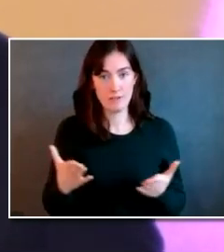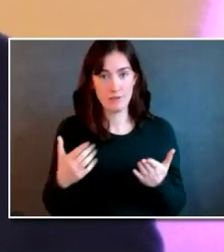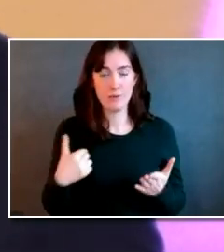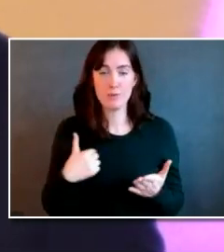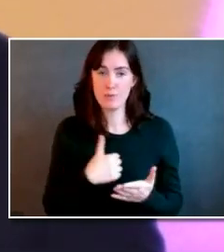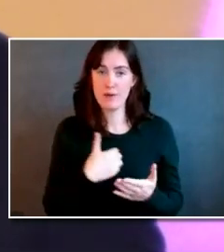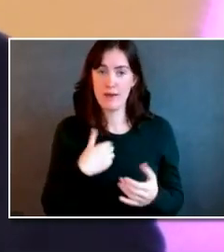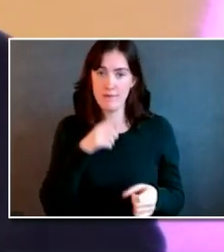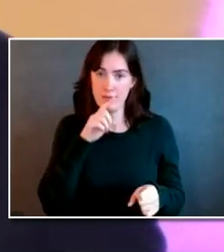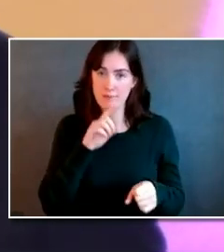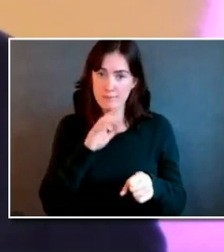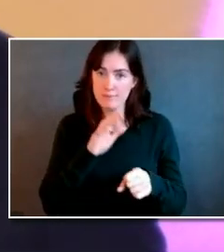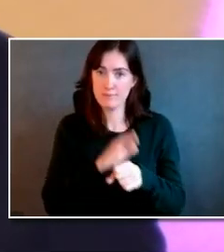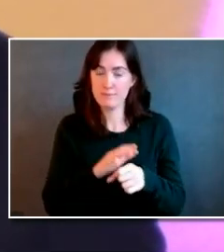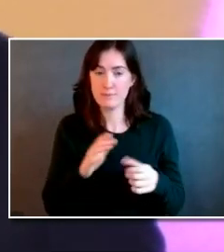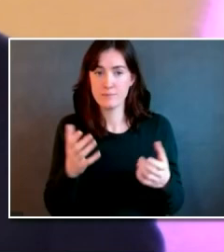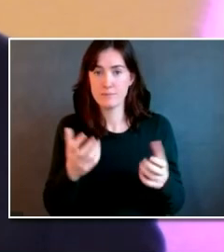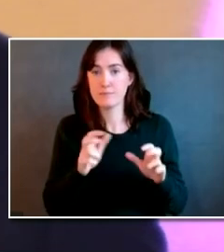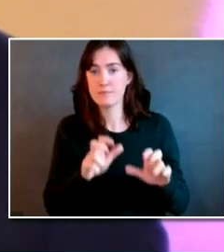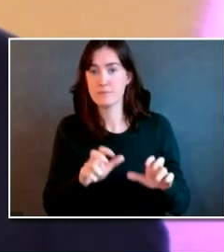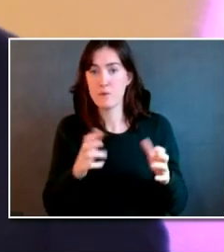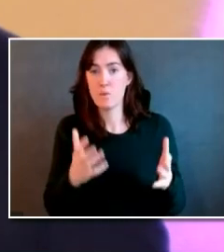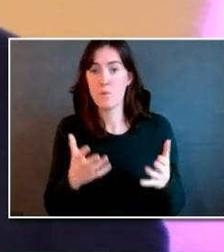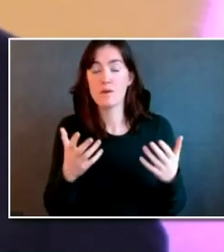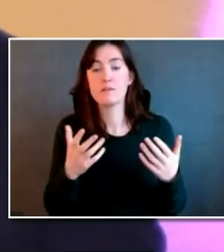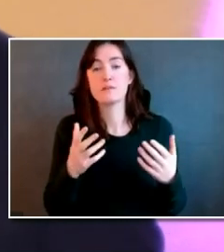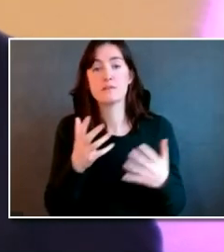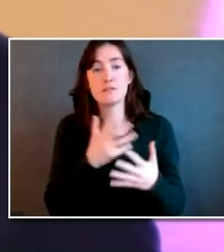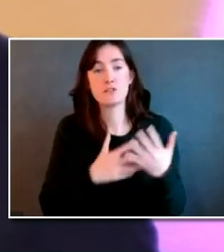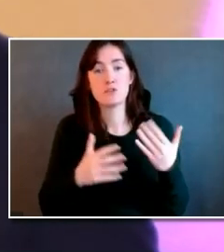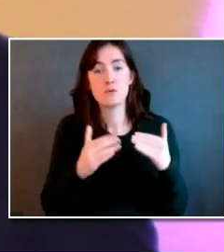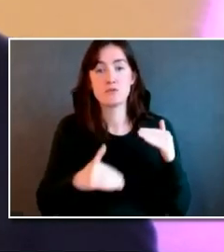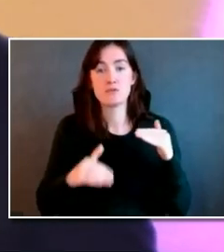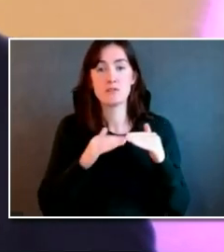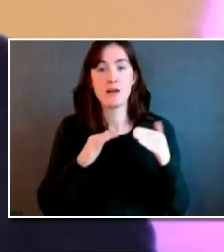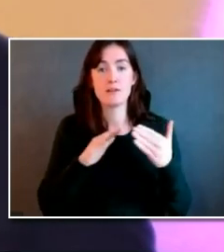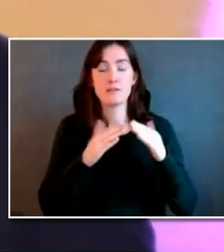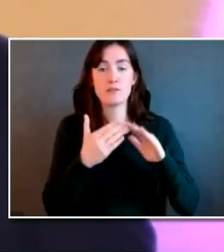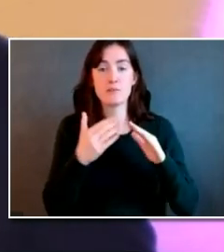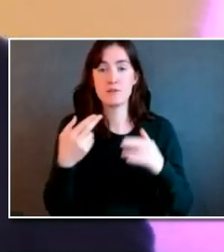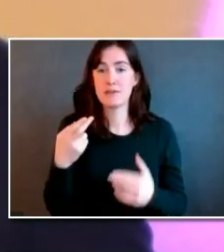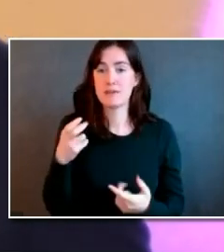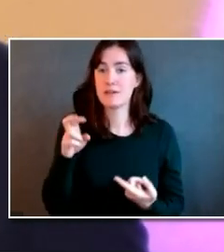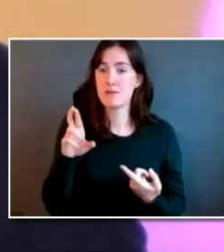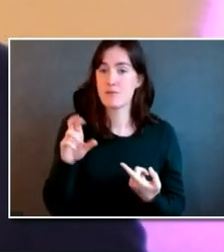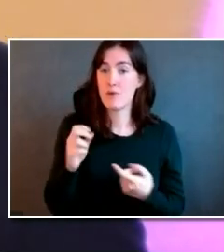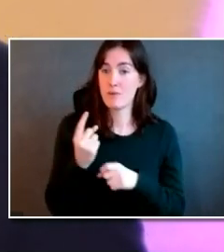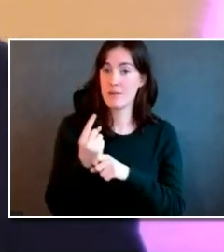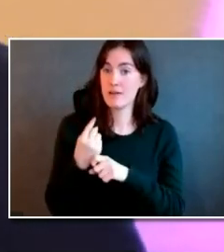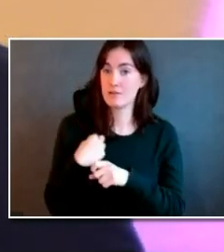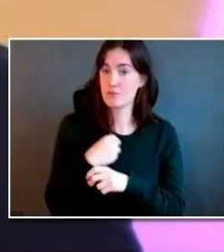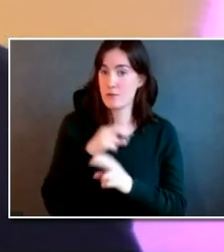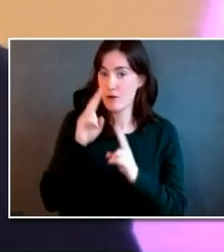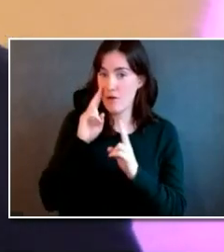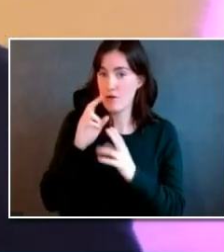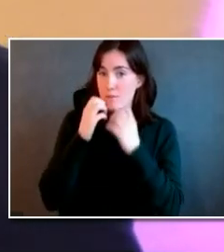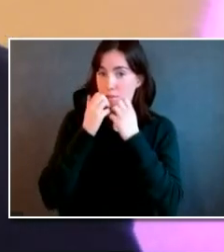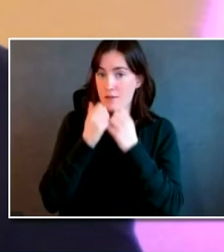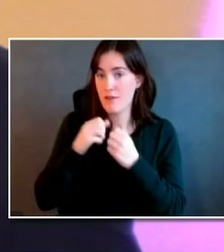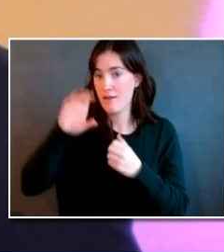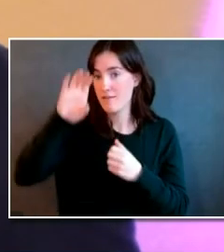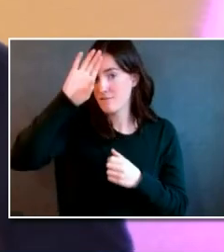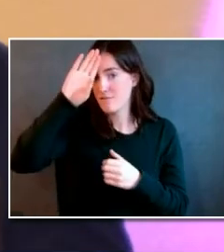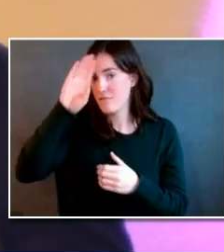social justice community hero. Last year, we honored the beloved Seattle Fire Chief